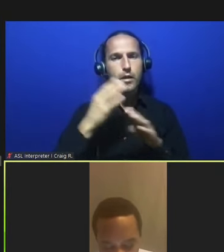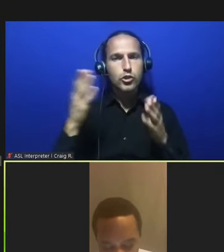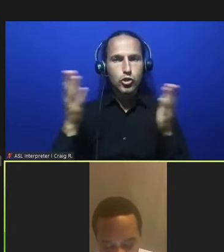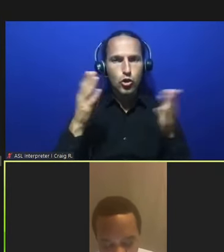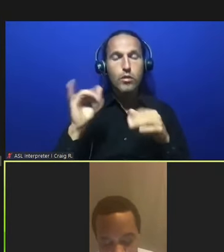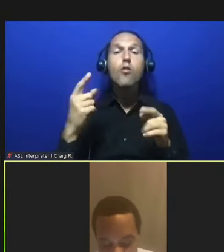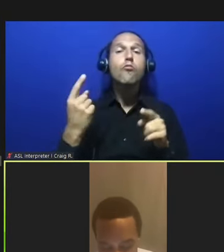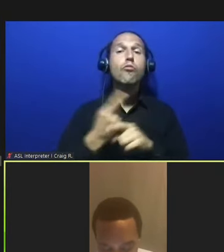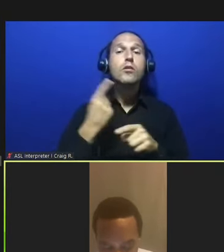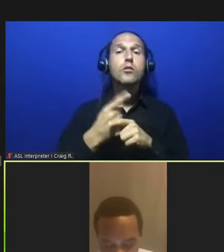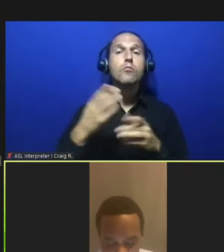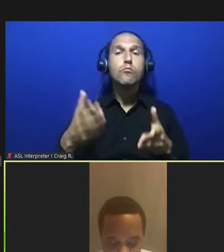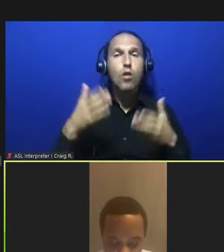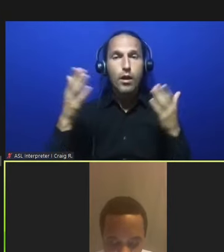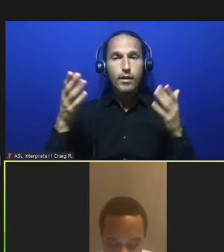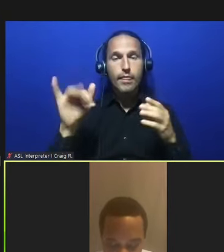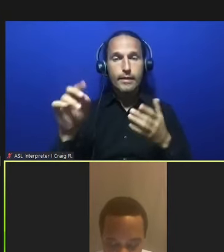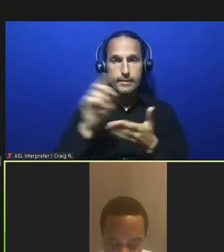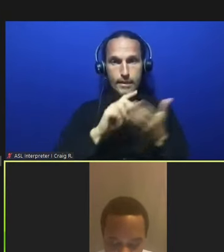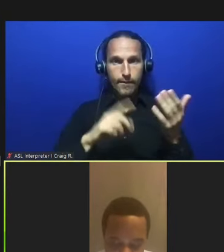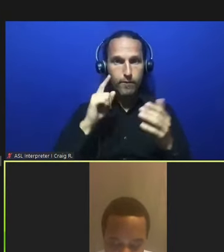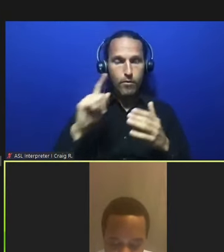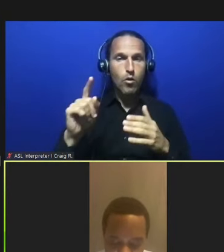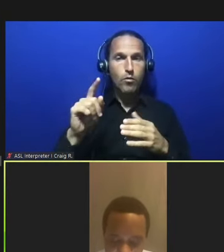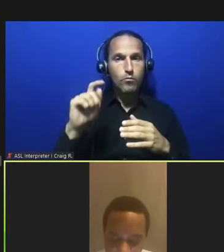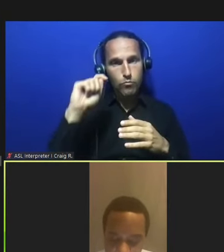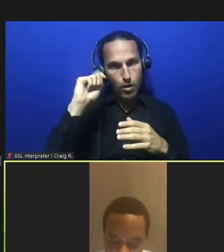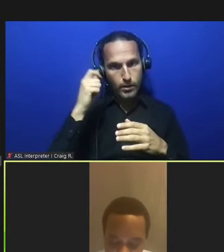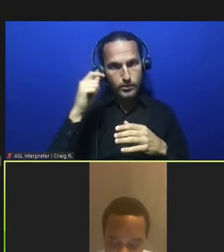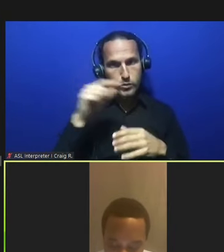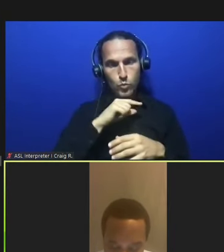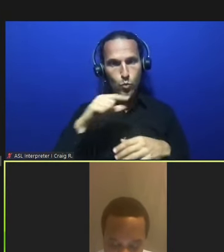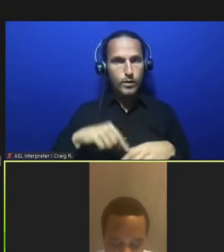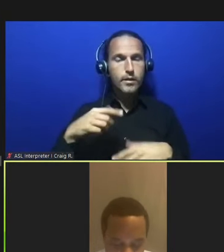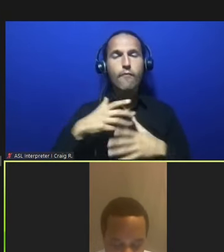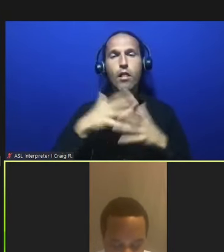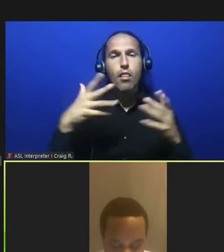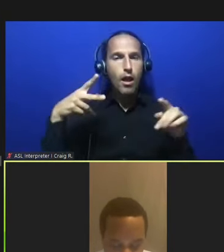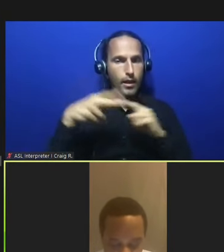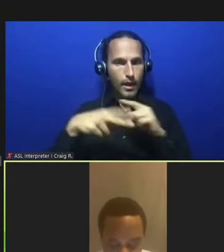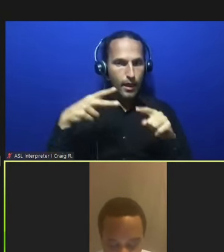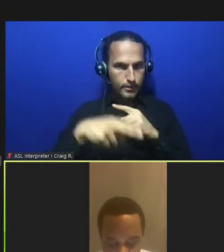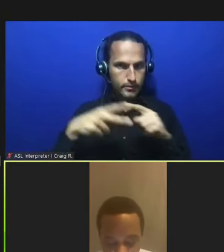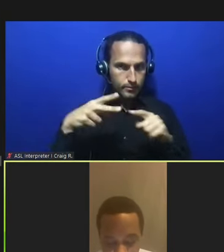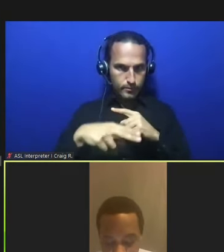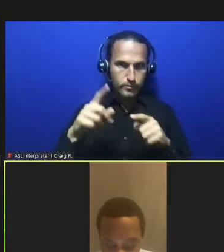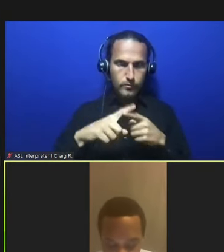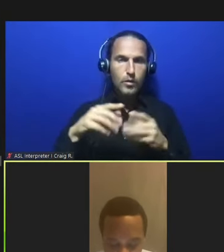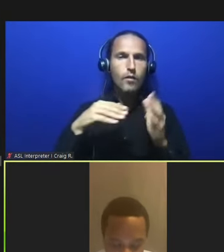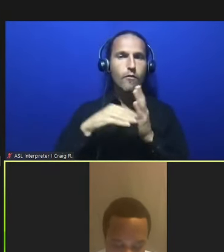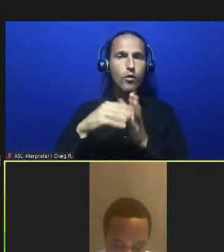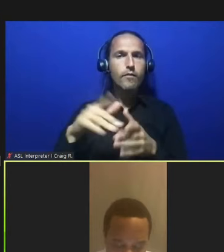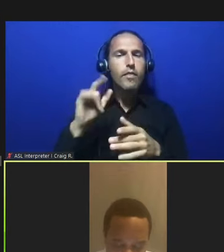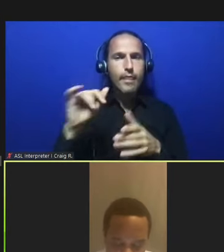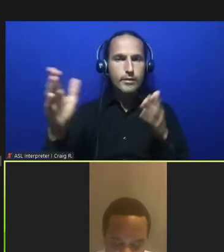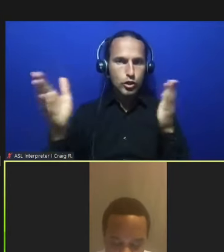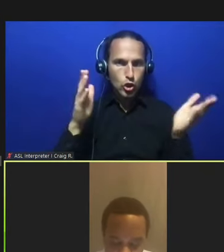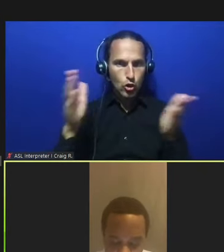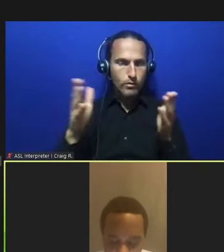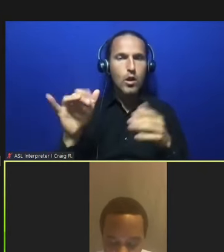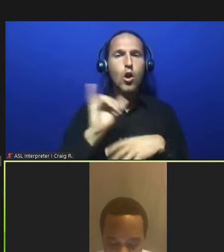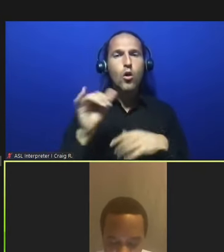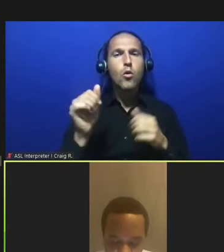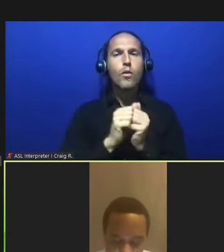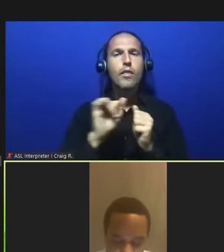original proposed express bus redesigns for the Bronx and Queens had significant cuts to the spans and frequencies of the service, along